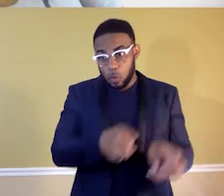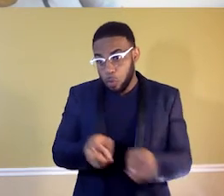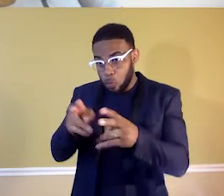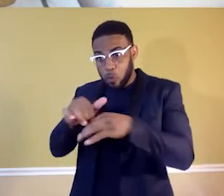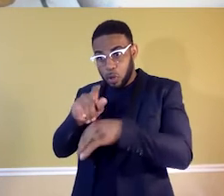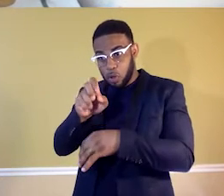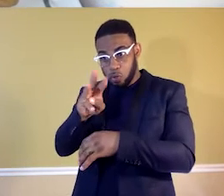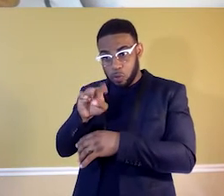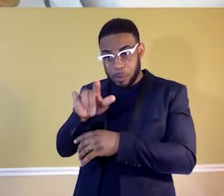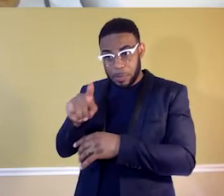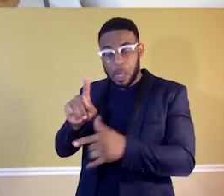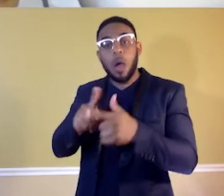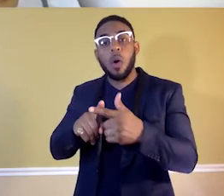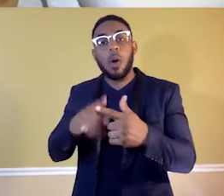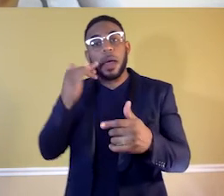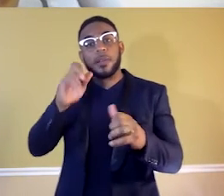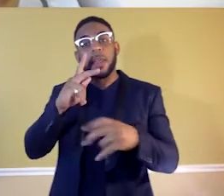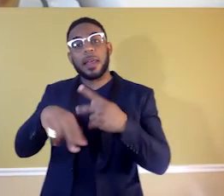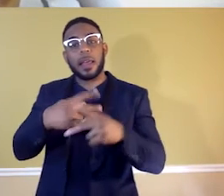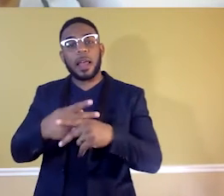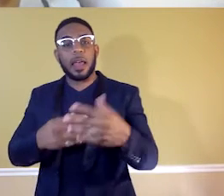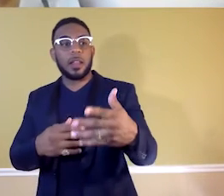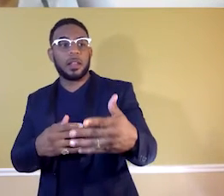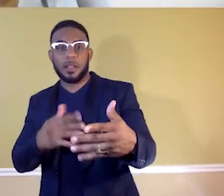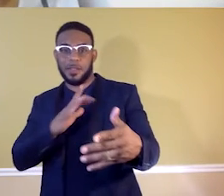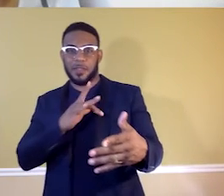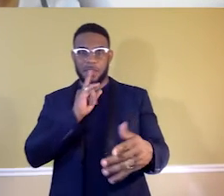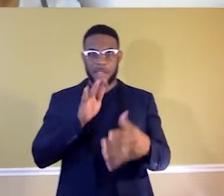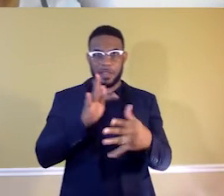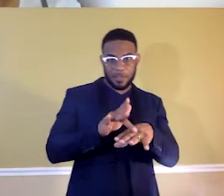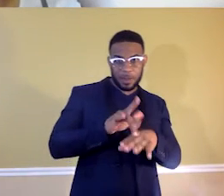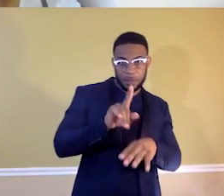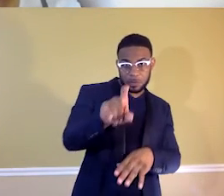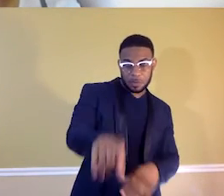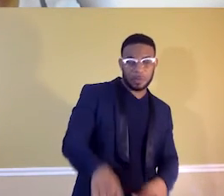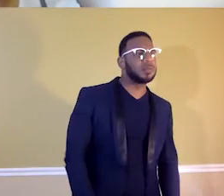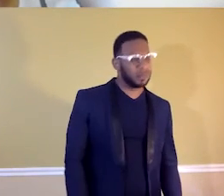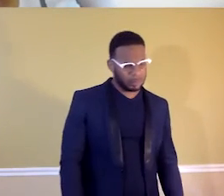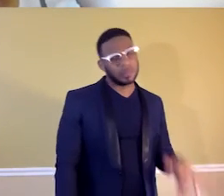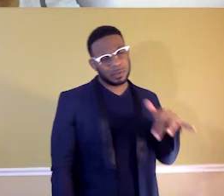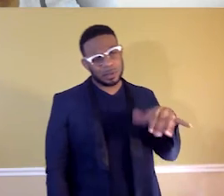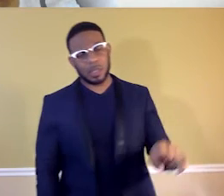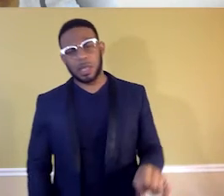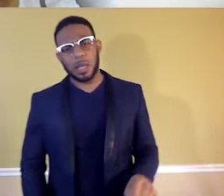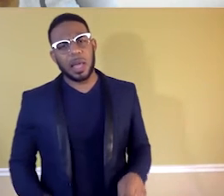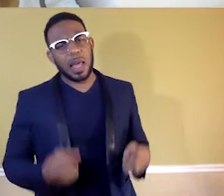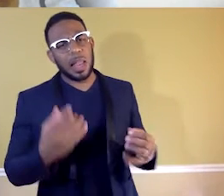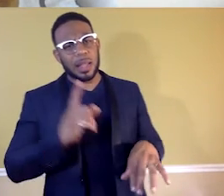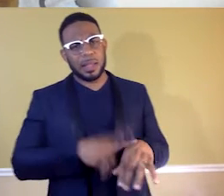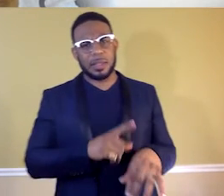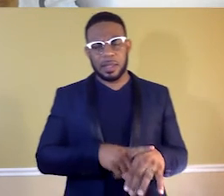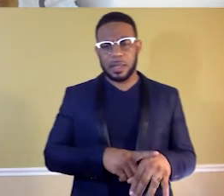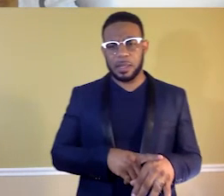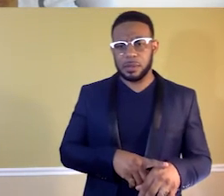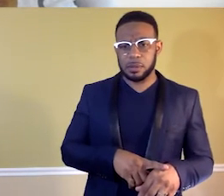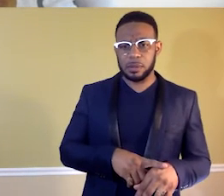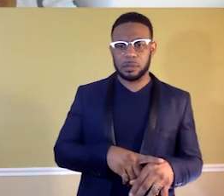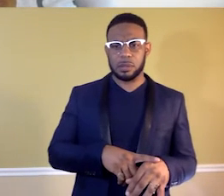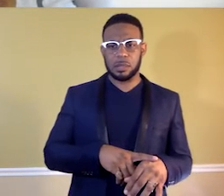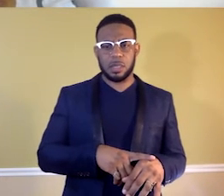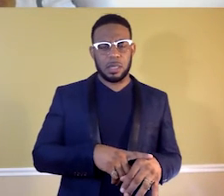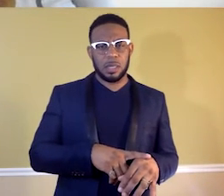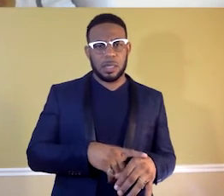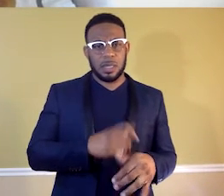into Streamlit, or if that kind of feature is available. Yeah, so a lot of the times data scientists work in